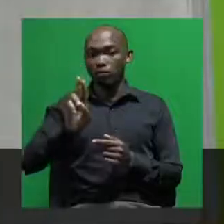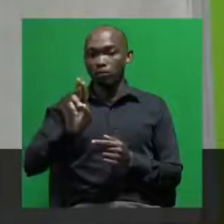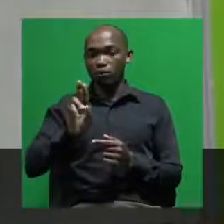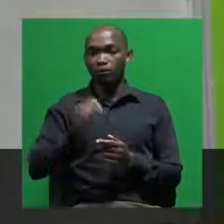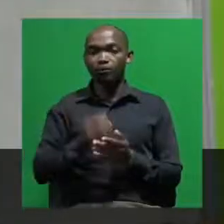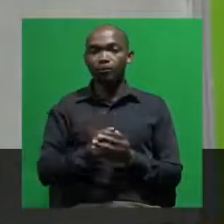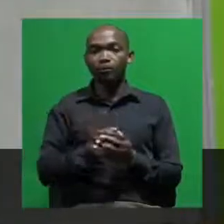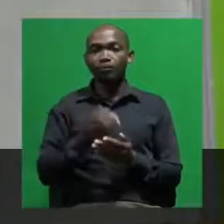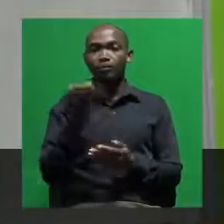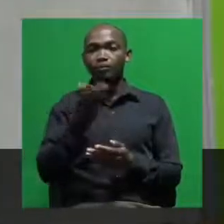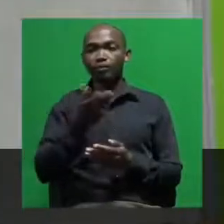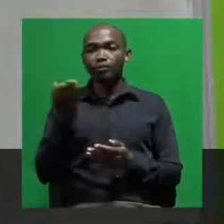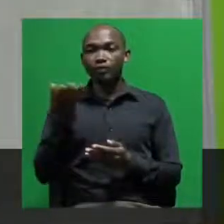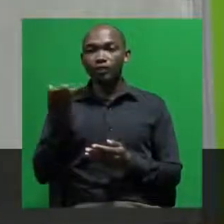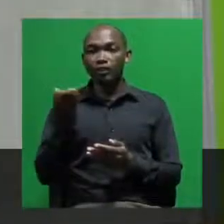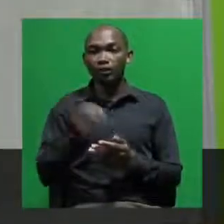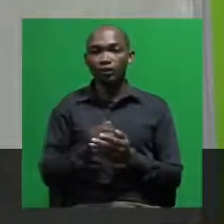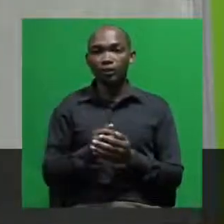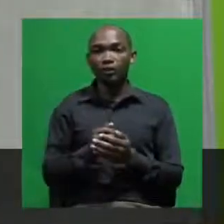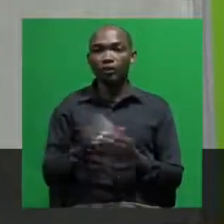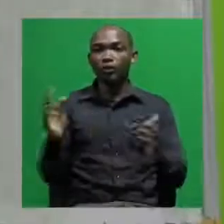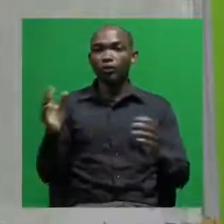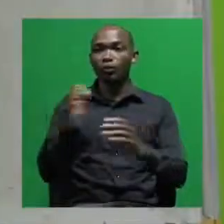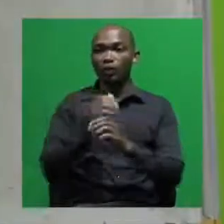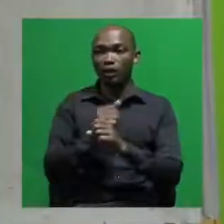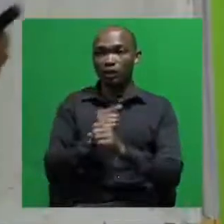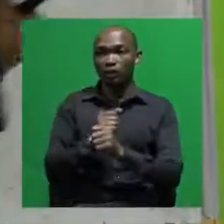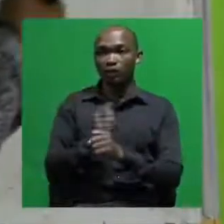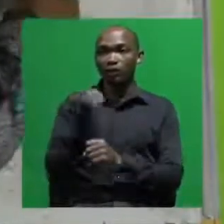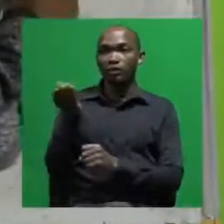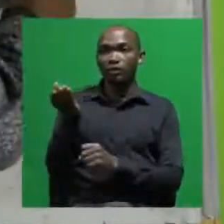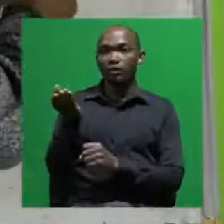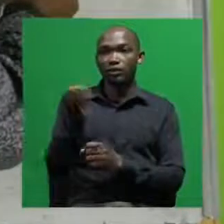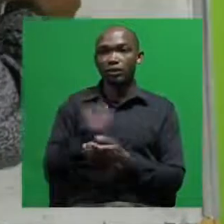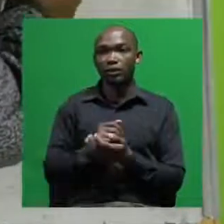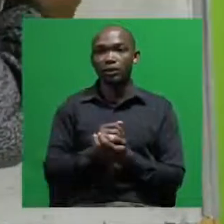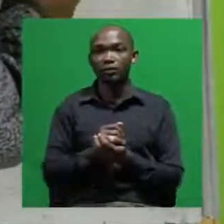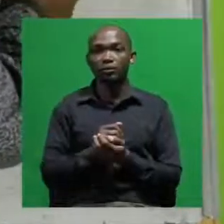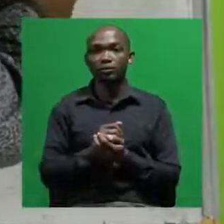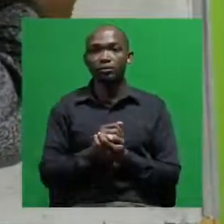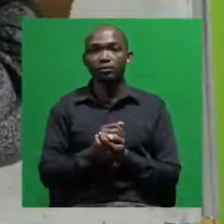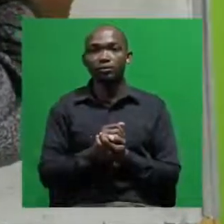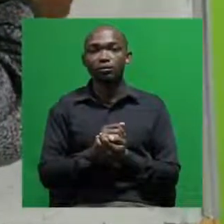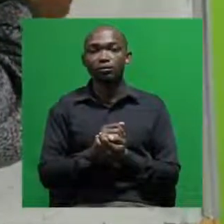another one, we have digital thermometer,